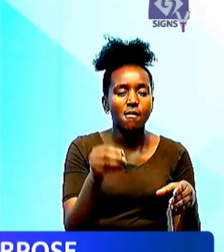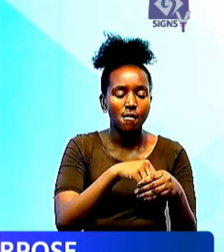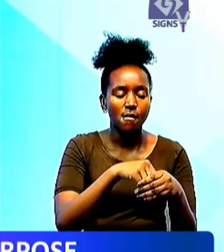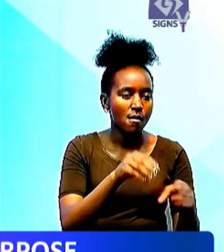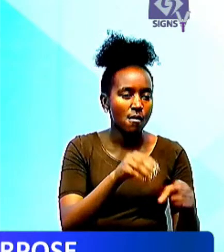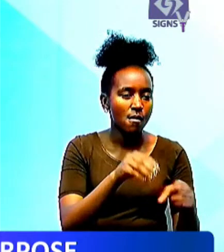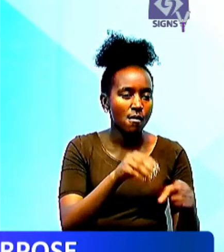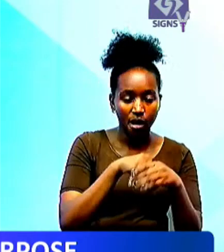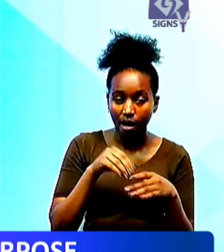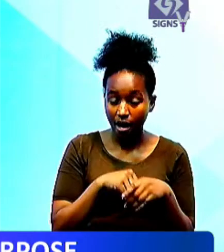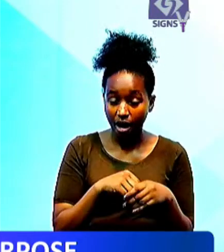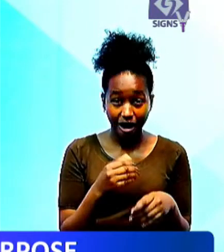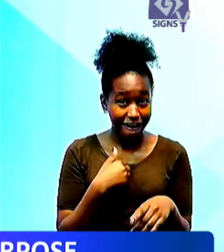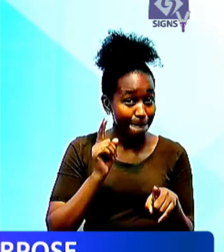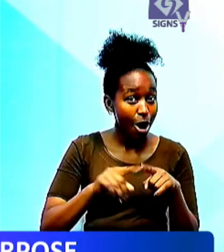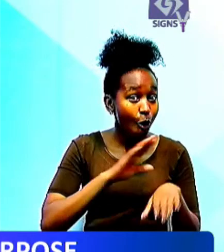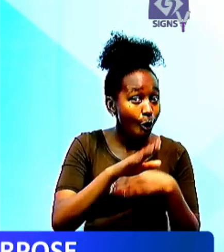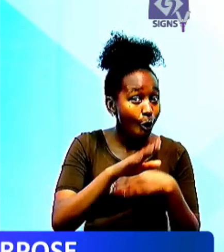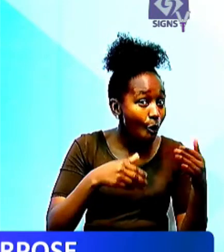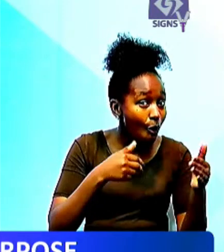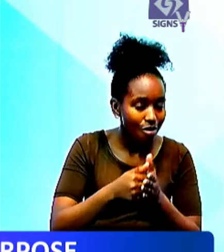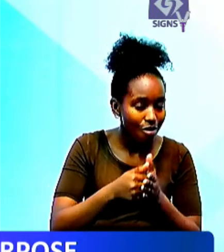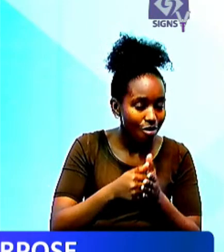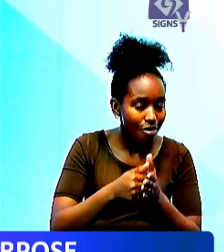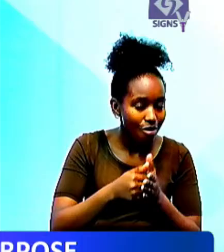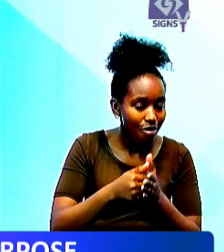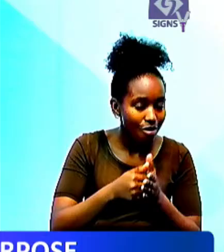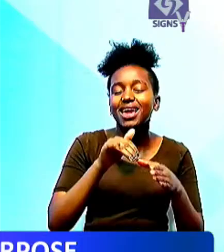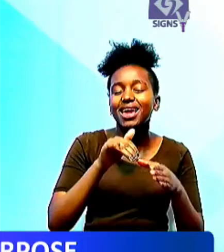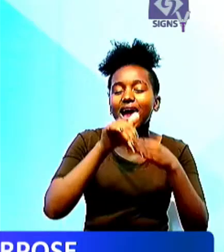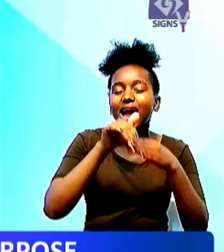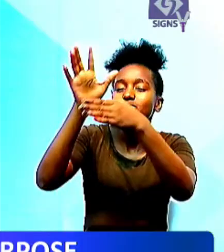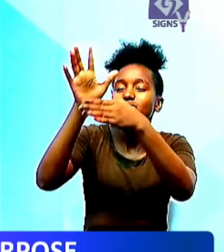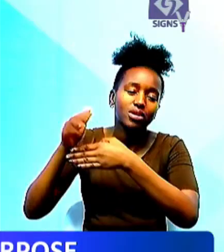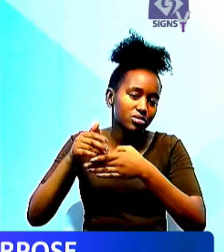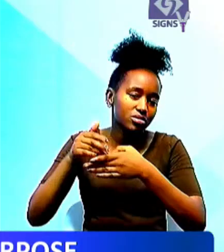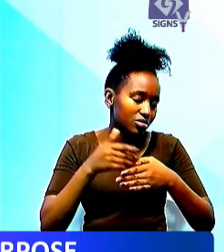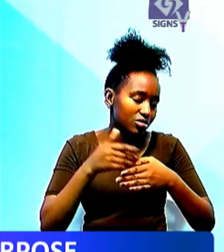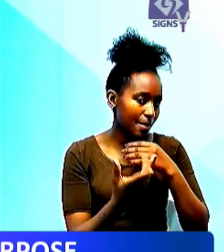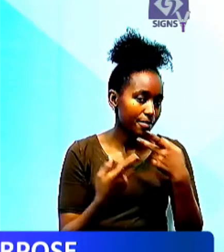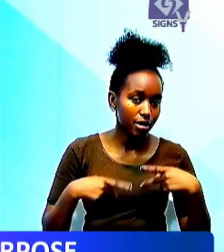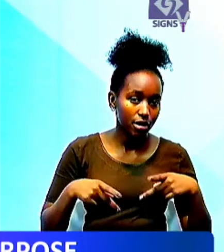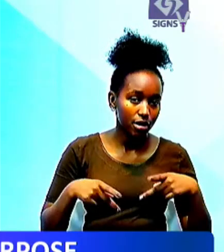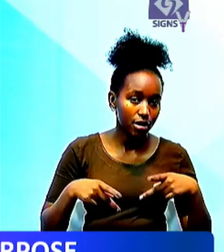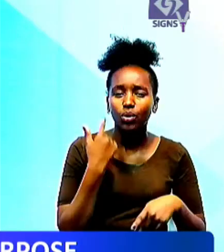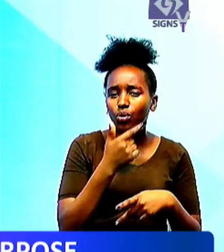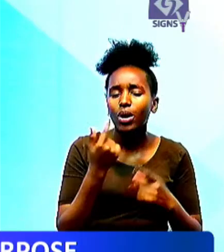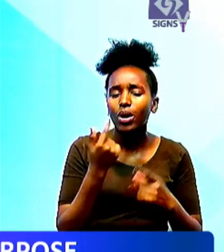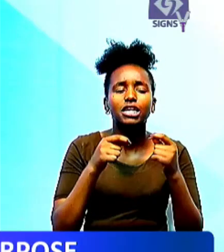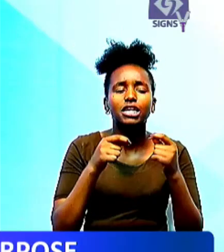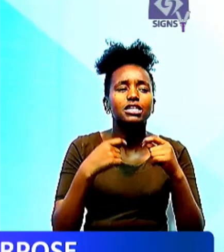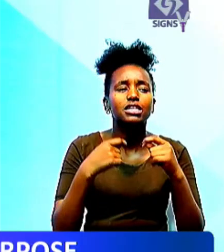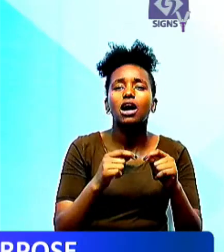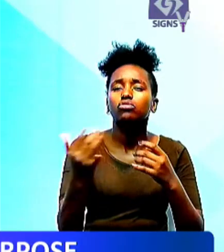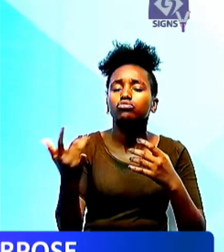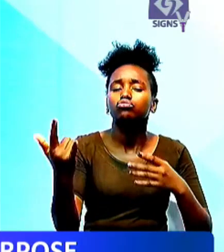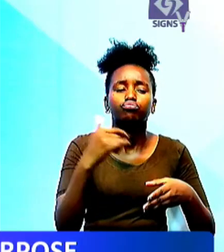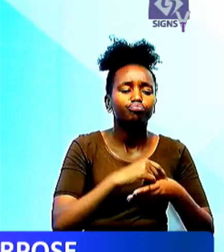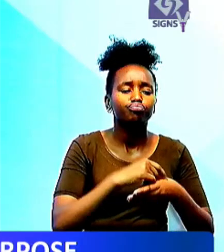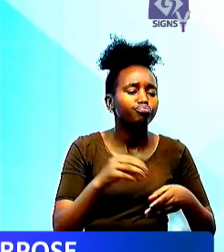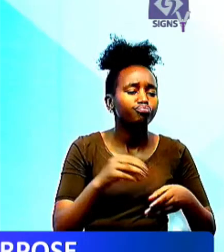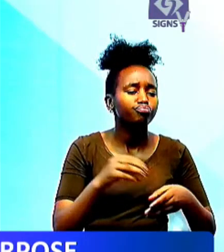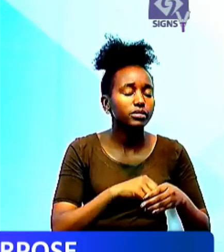foreigners. But we didn't have a local company that is helping people now stretch from Kenyan market to African market. So we even got the name